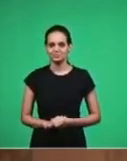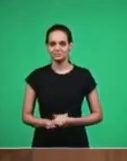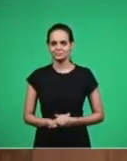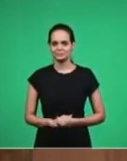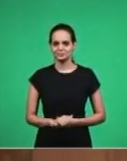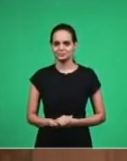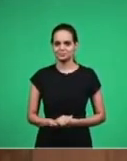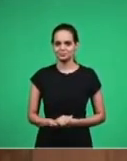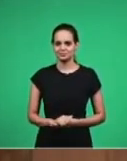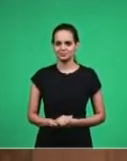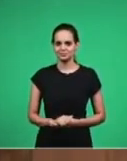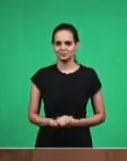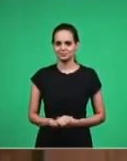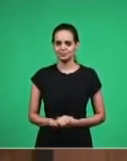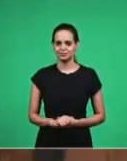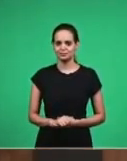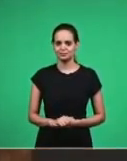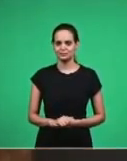Spirit.